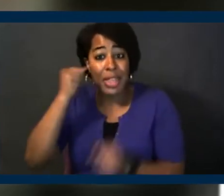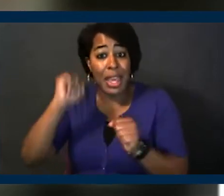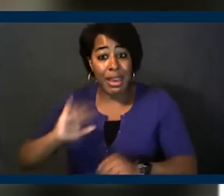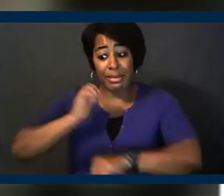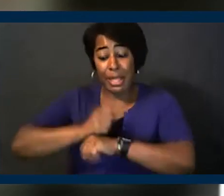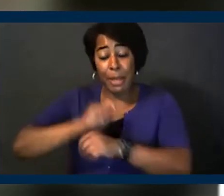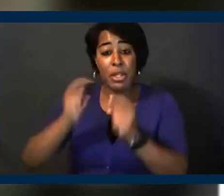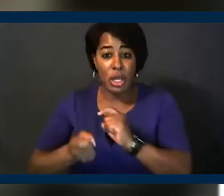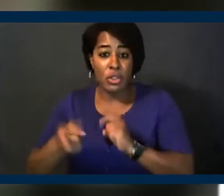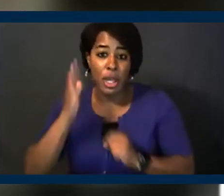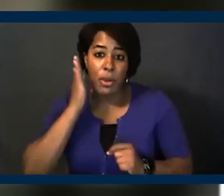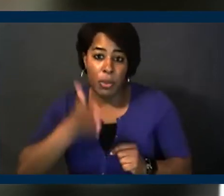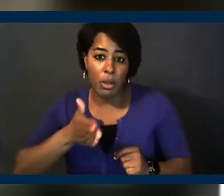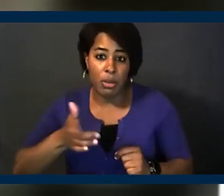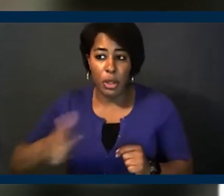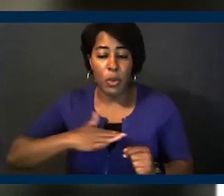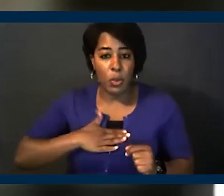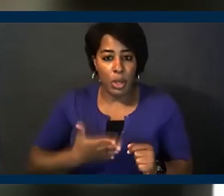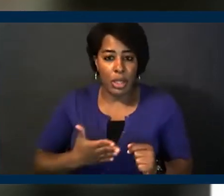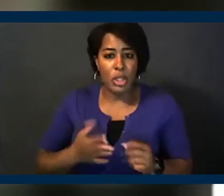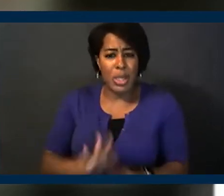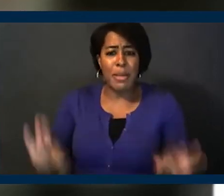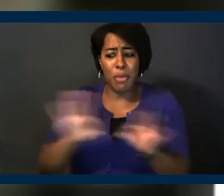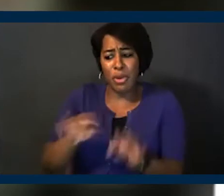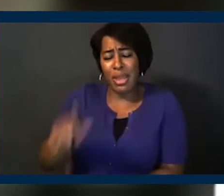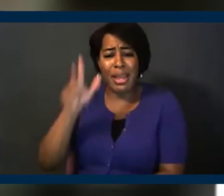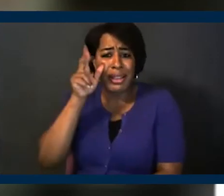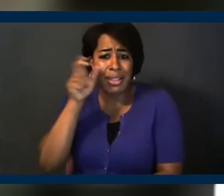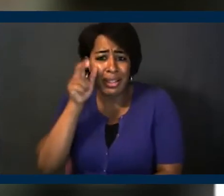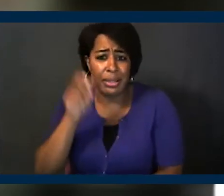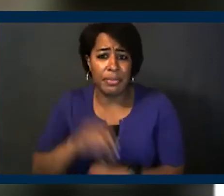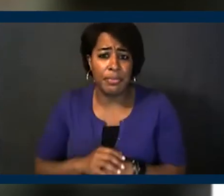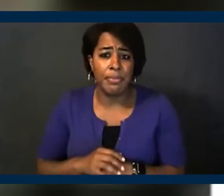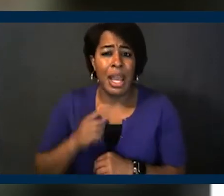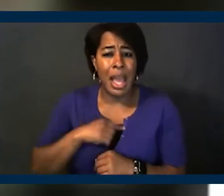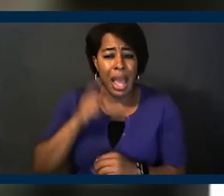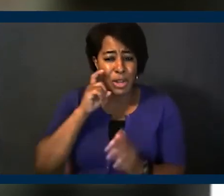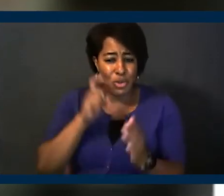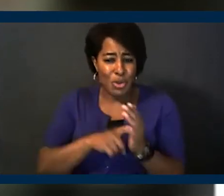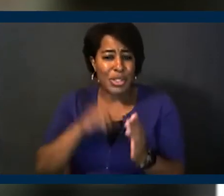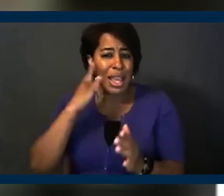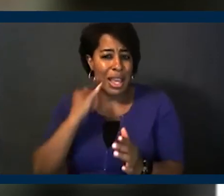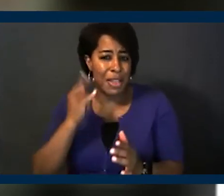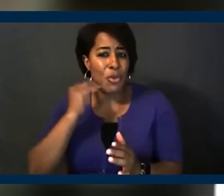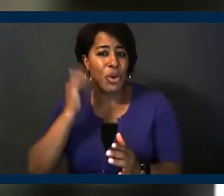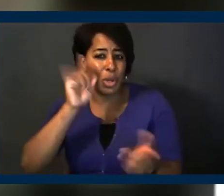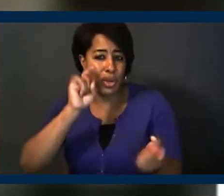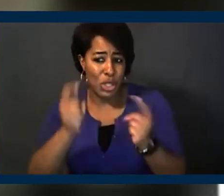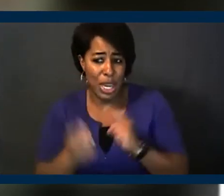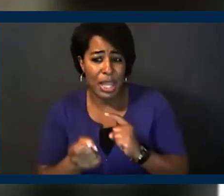that they will listen to what I have to say. I see the change in California coming. I'm going to be a part of that change. I